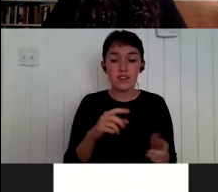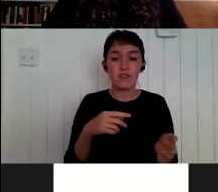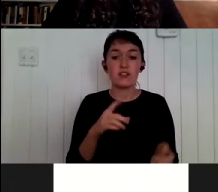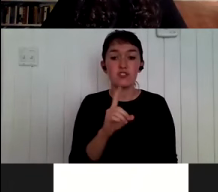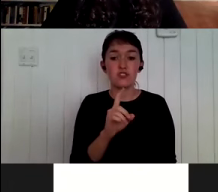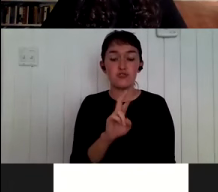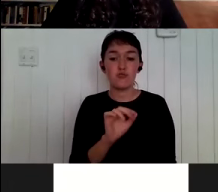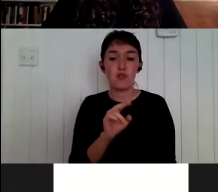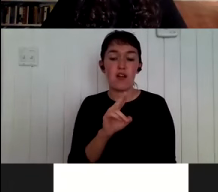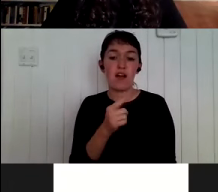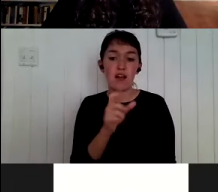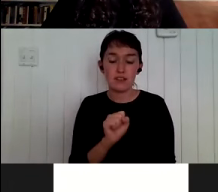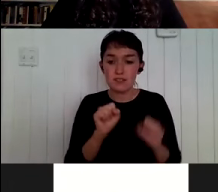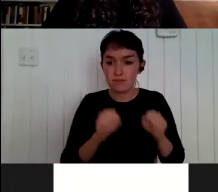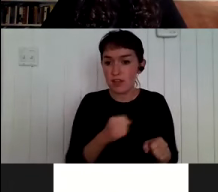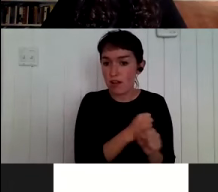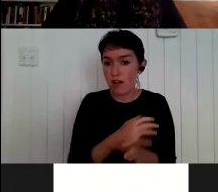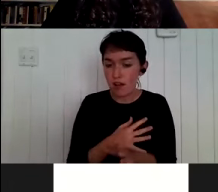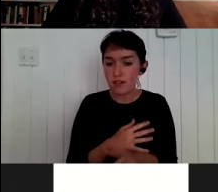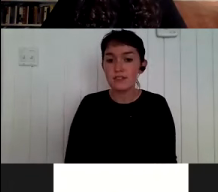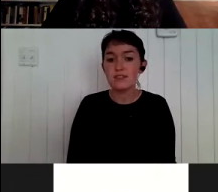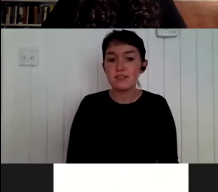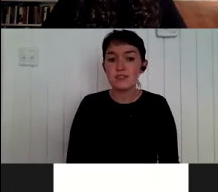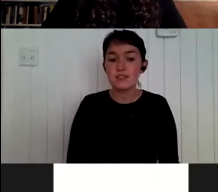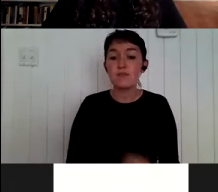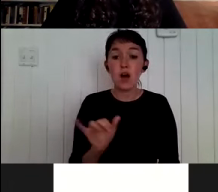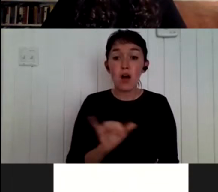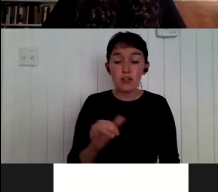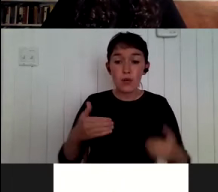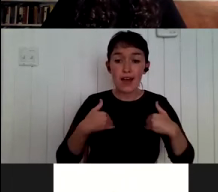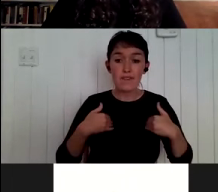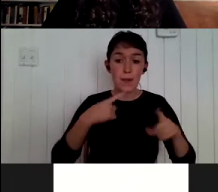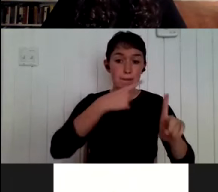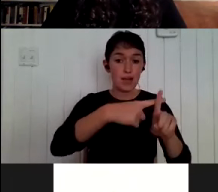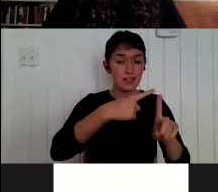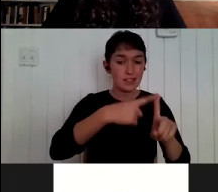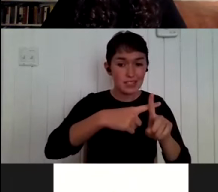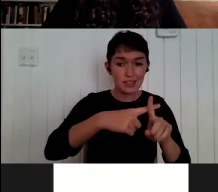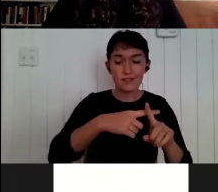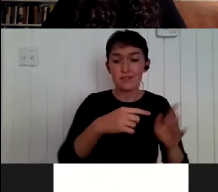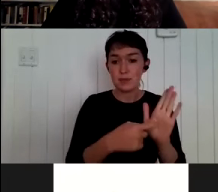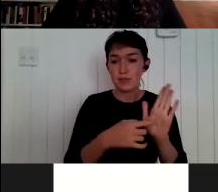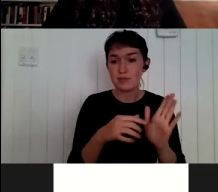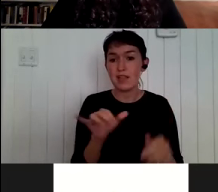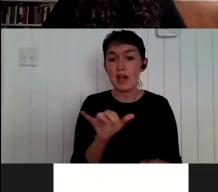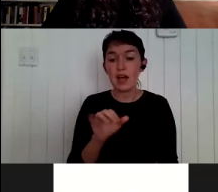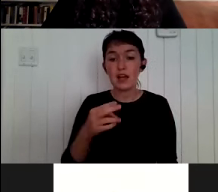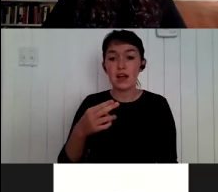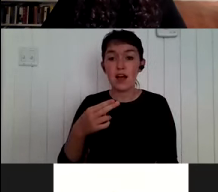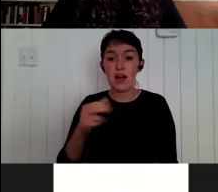but it's defined a lot by something that's called positive symptoms. So things like hallucinations, delusions that